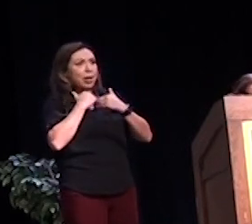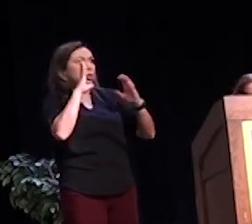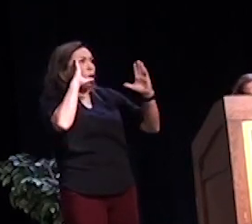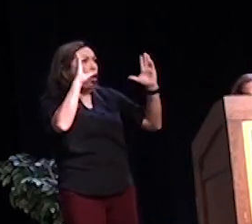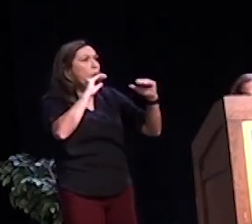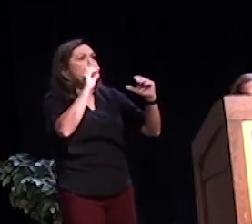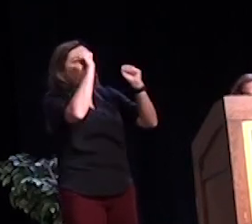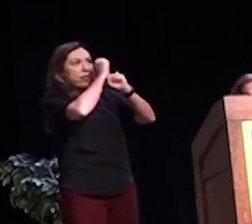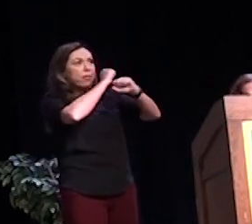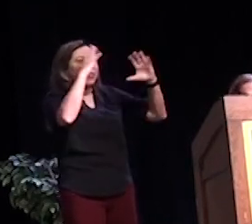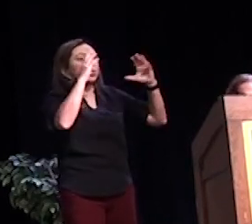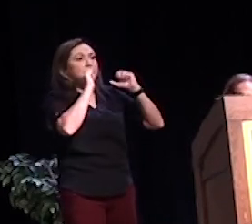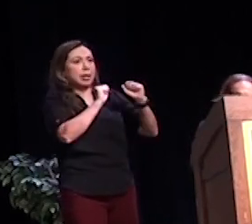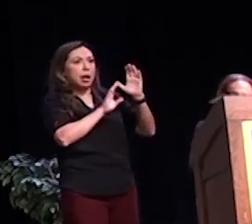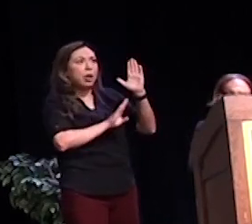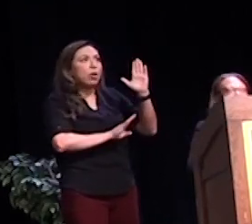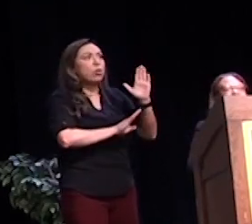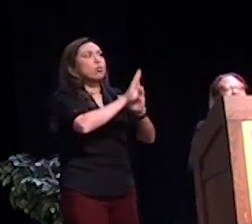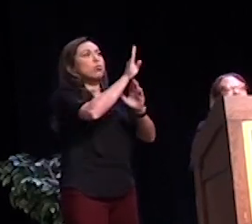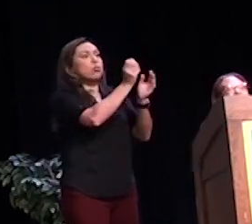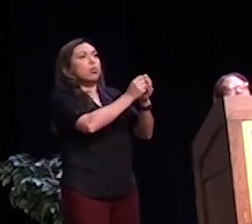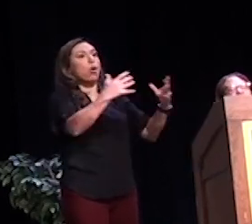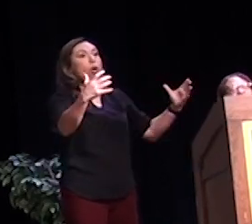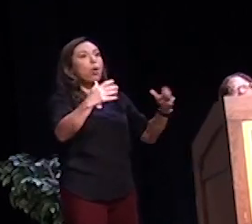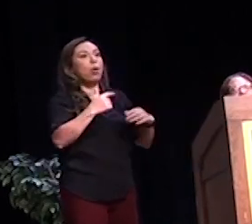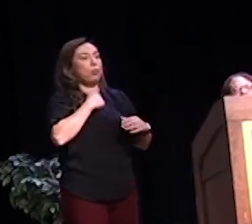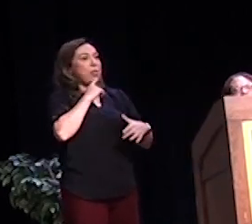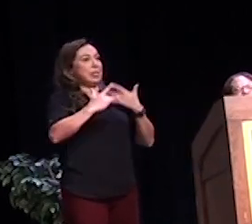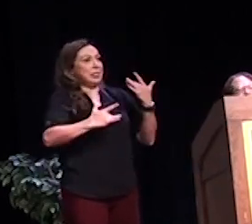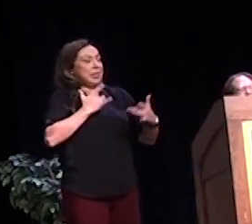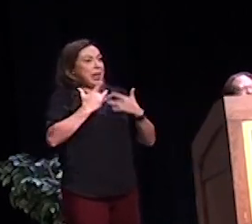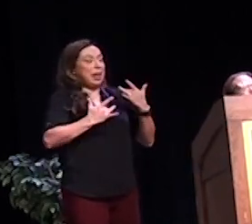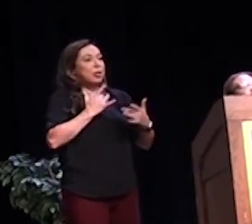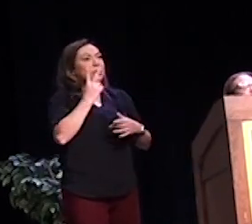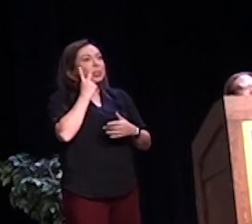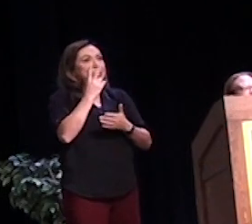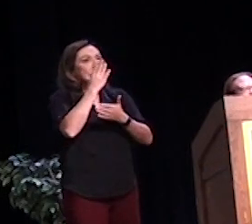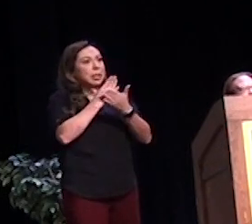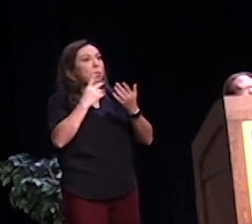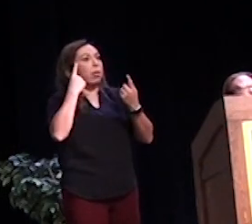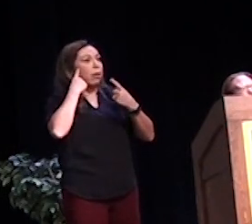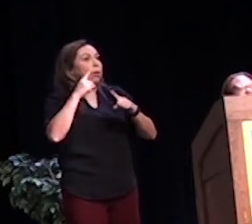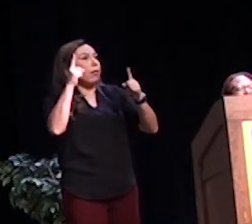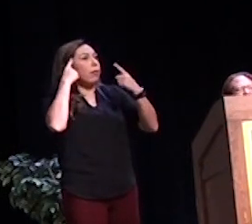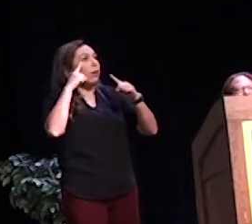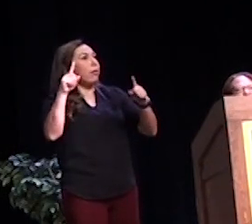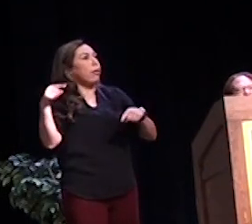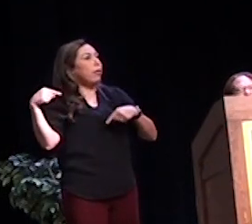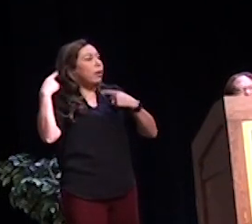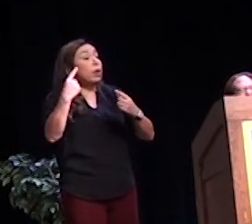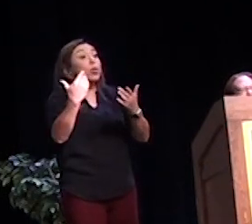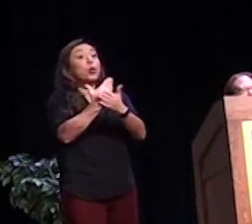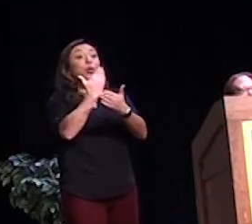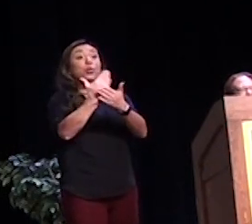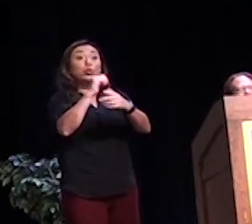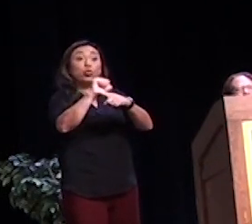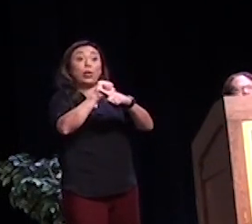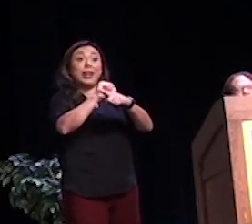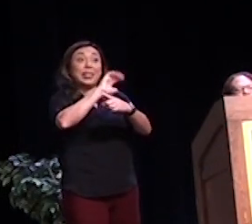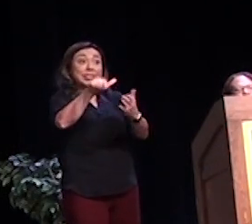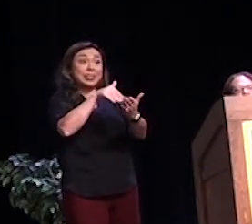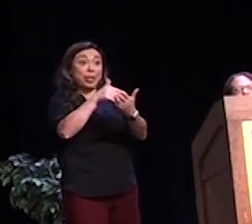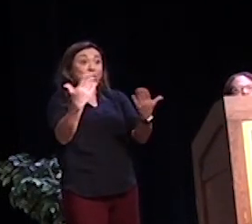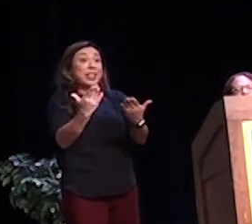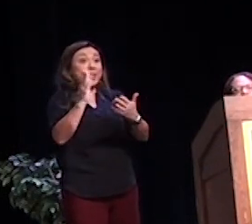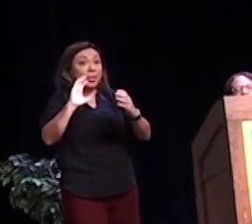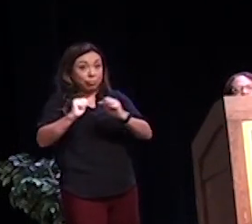And I'm excited to see some of the achievements, the new training center that's here. I read about